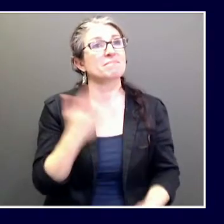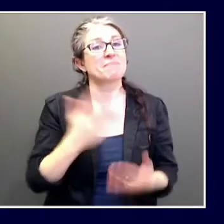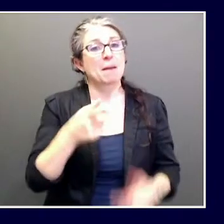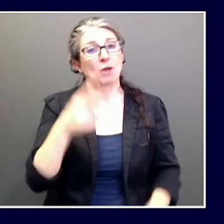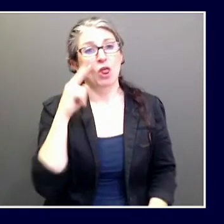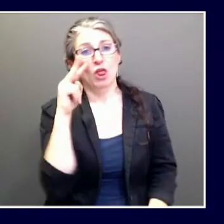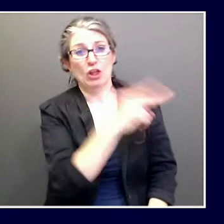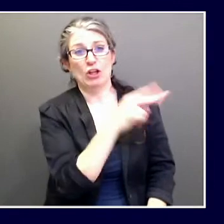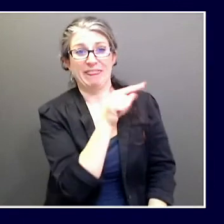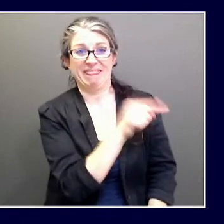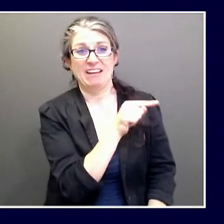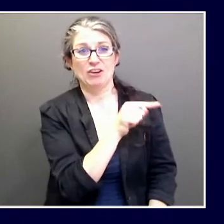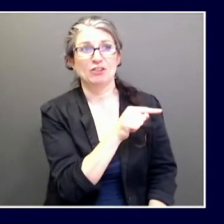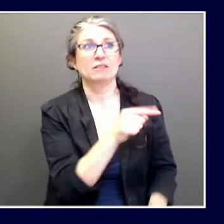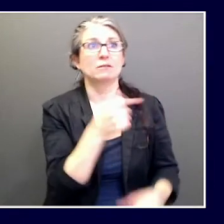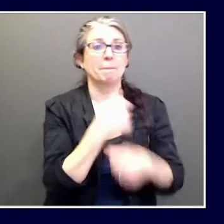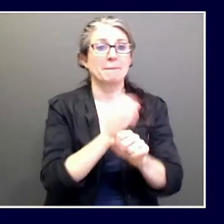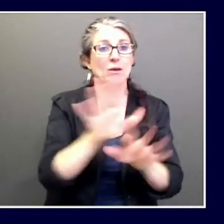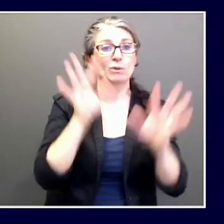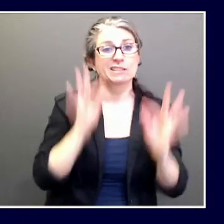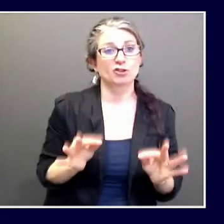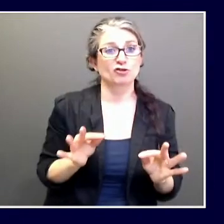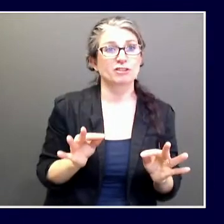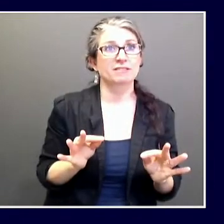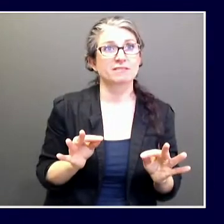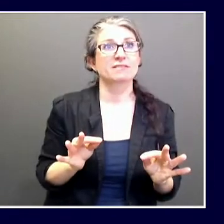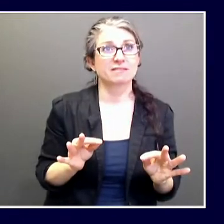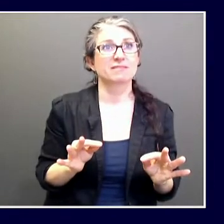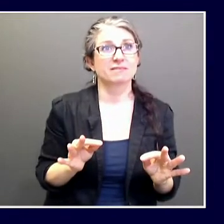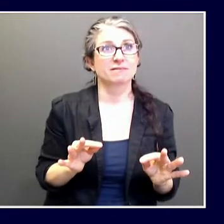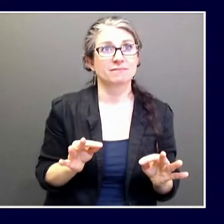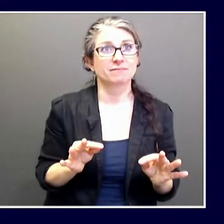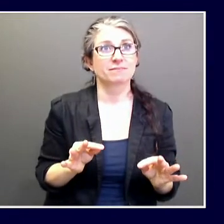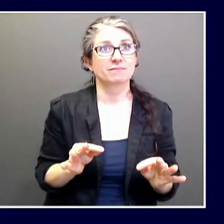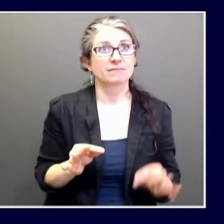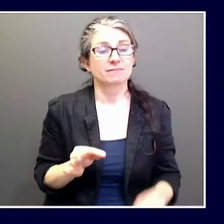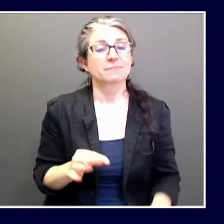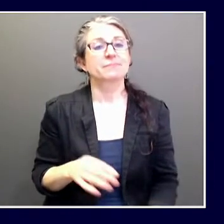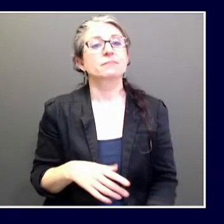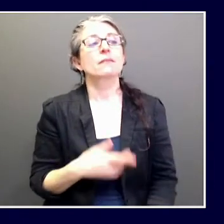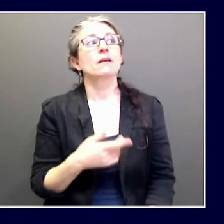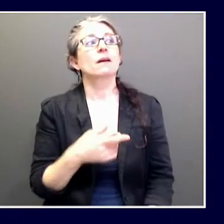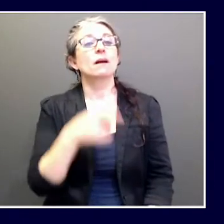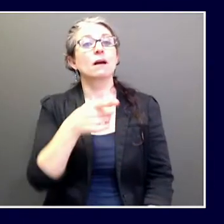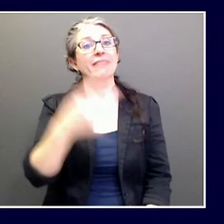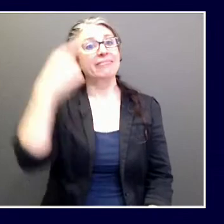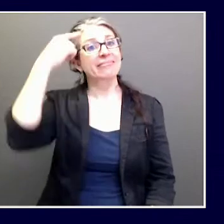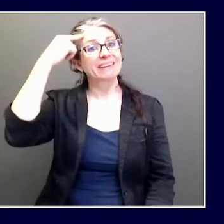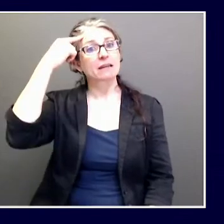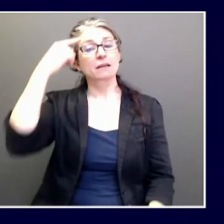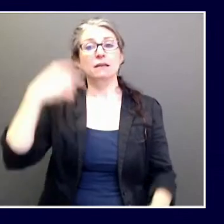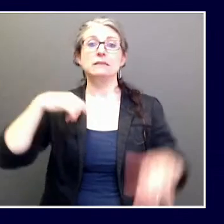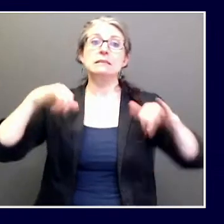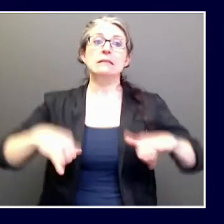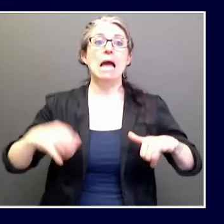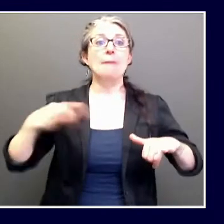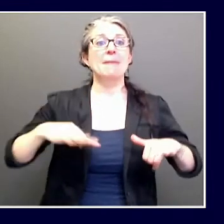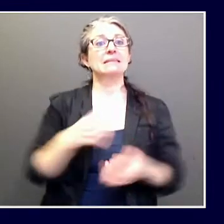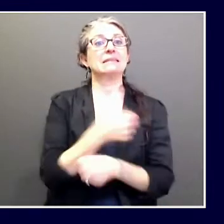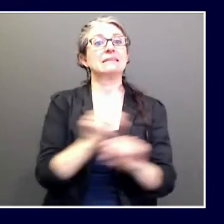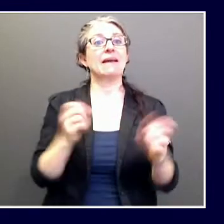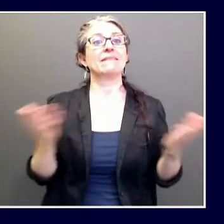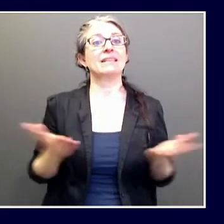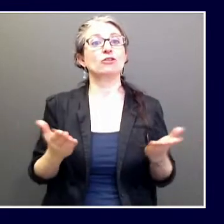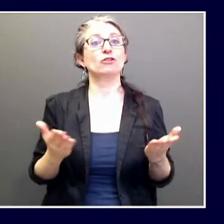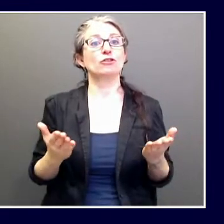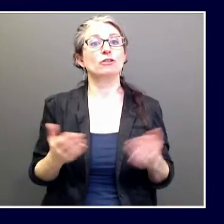risk is that much higher in one place or another. There's uniform risk across the state. Every single county in Maine has a, quote, high